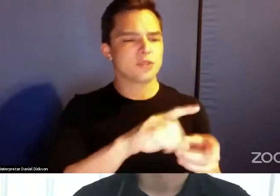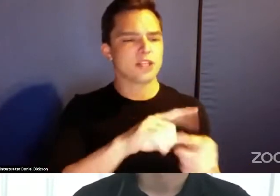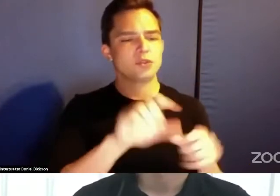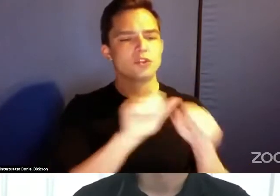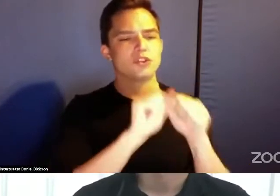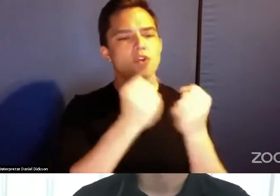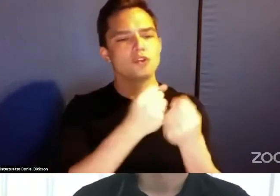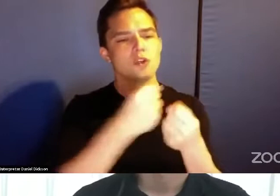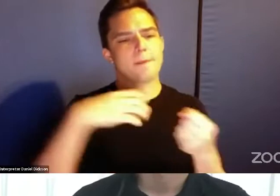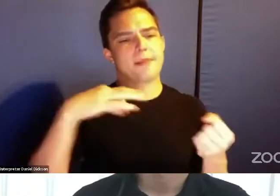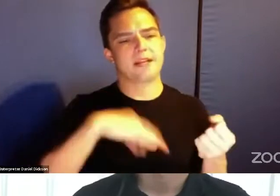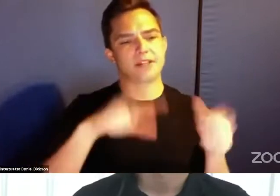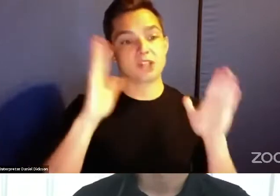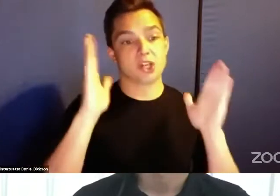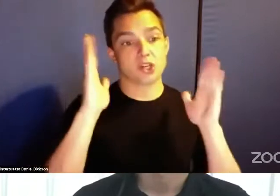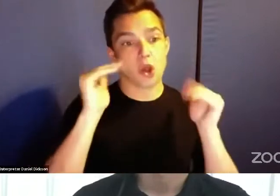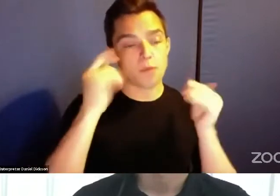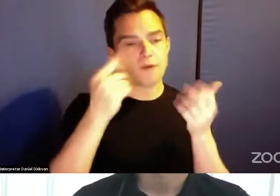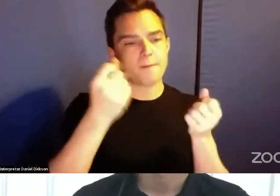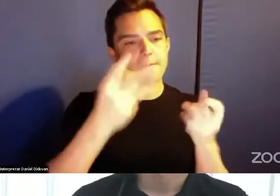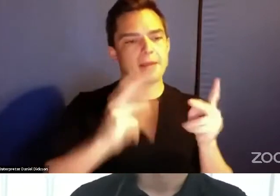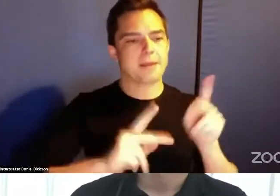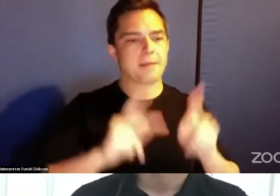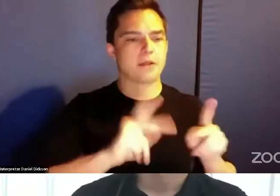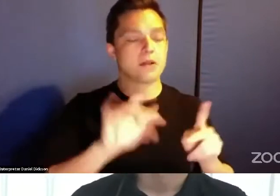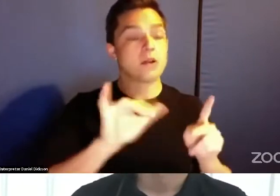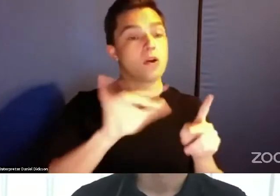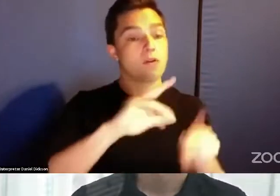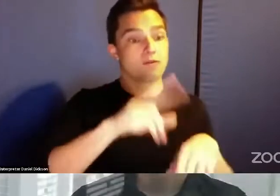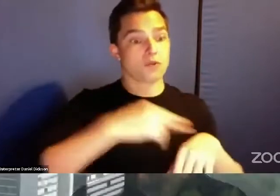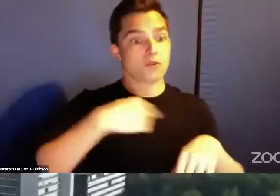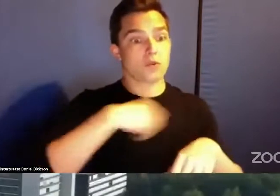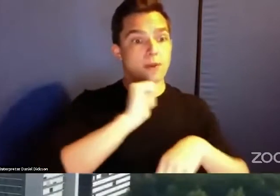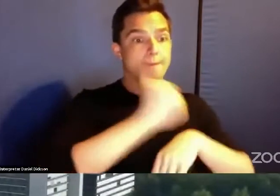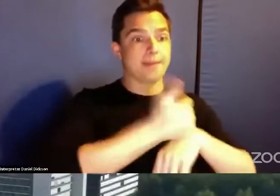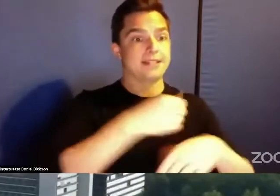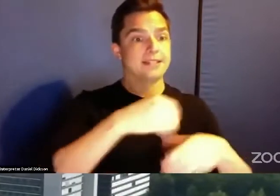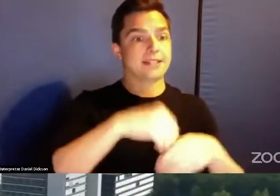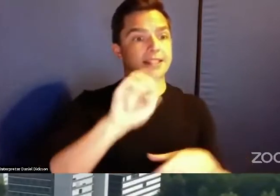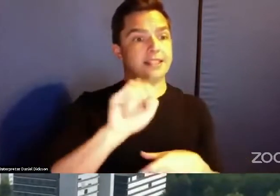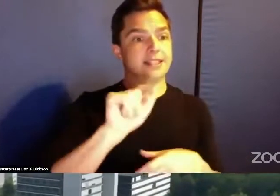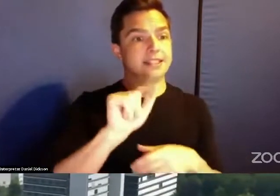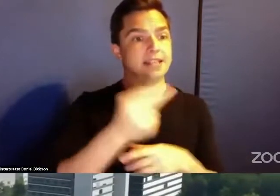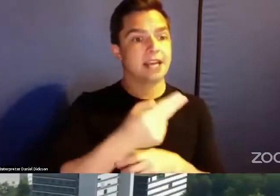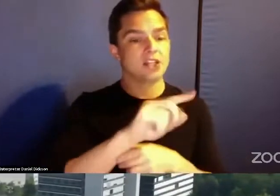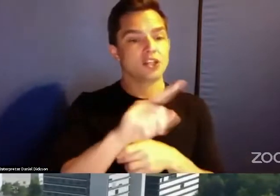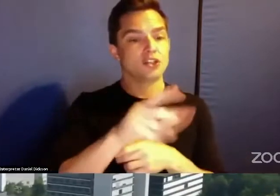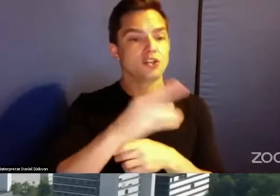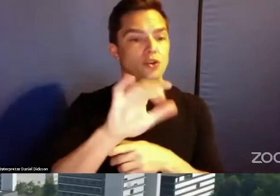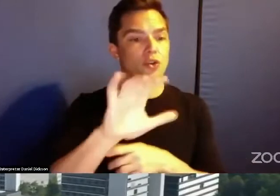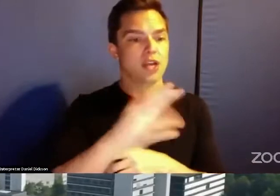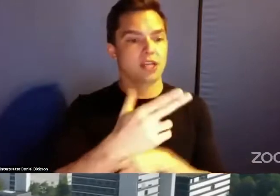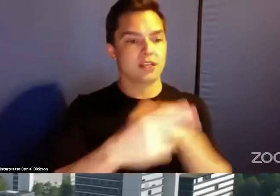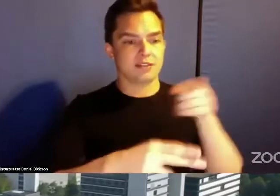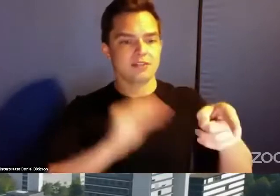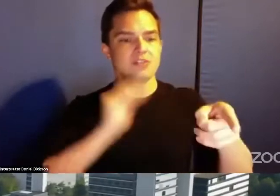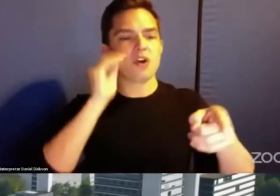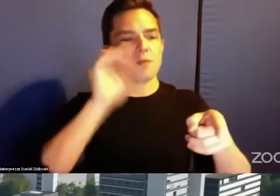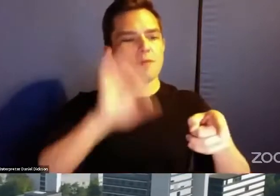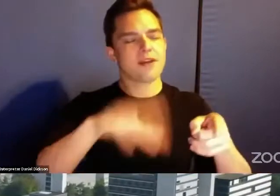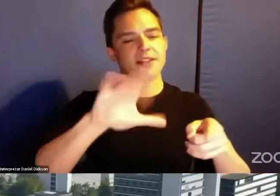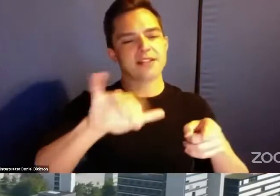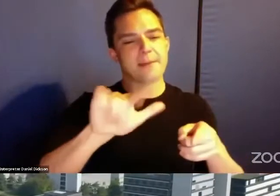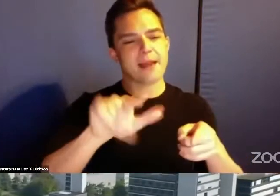for so many. And of course, we are based at ETH Zurich. It's the home of CYBATHLON, where the idea